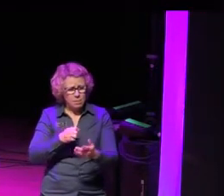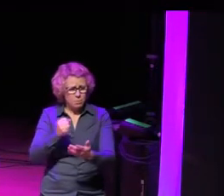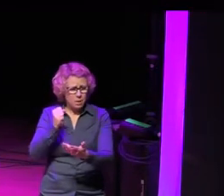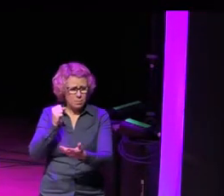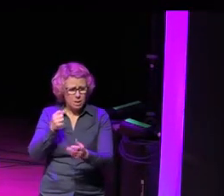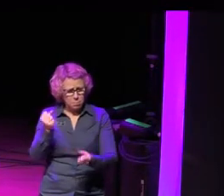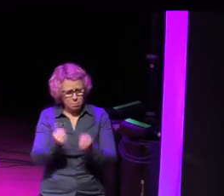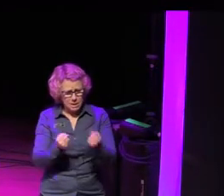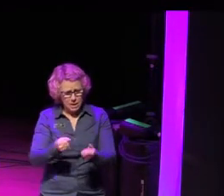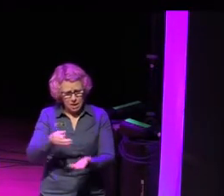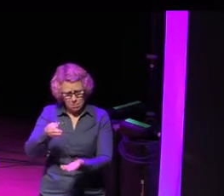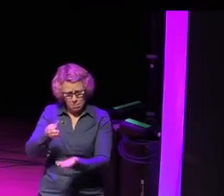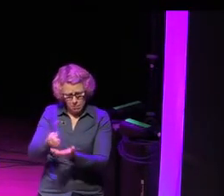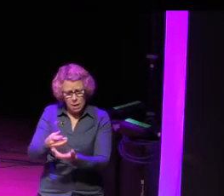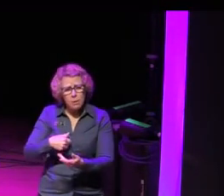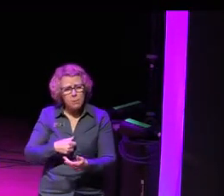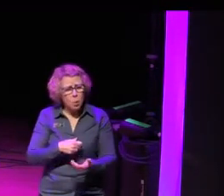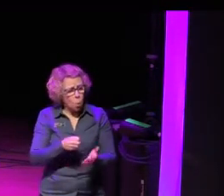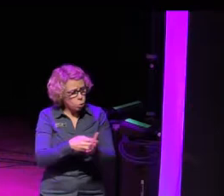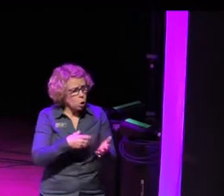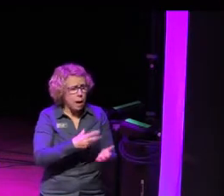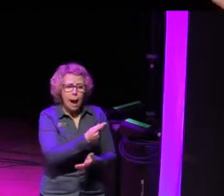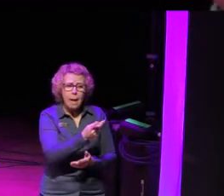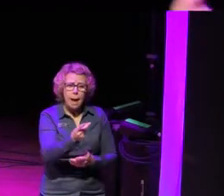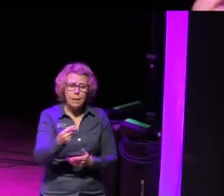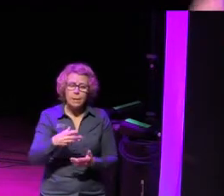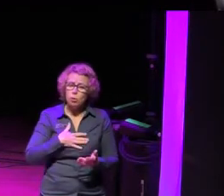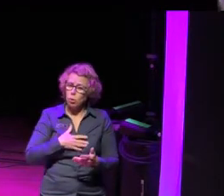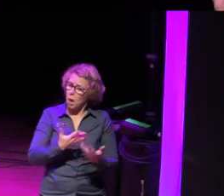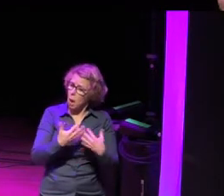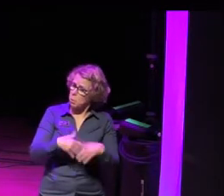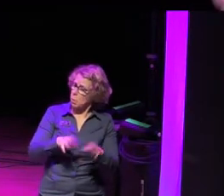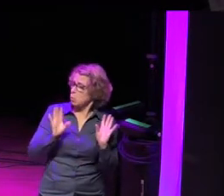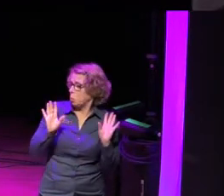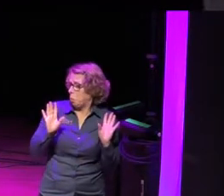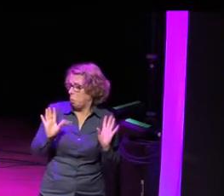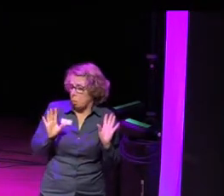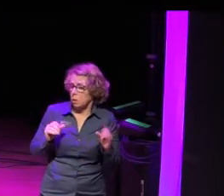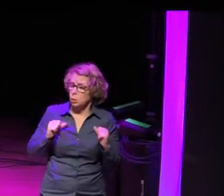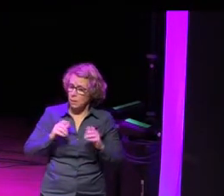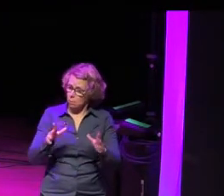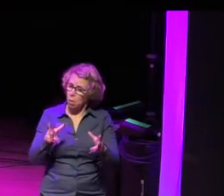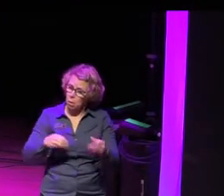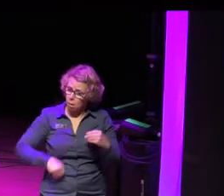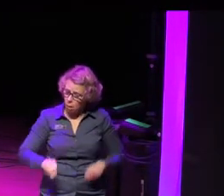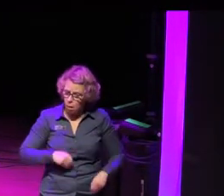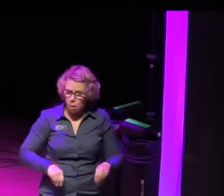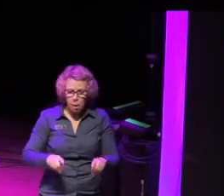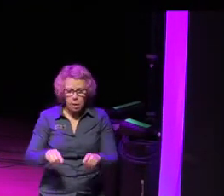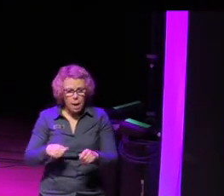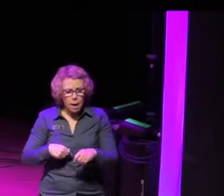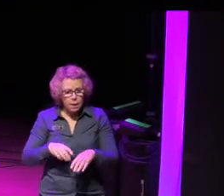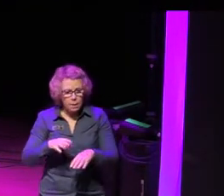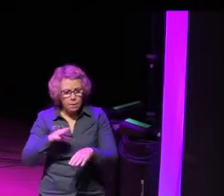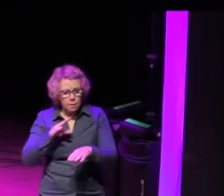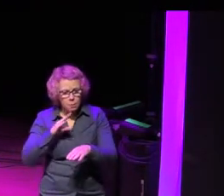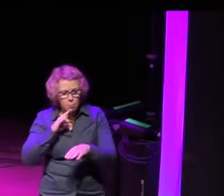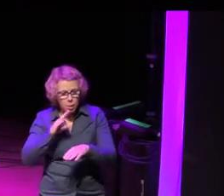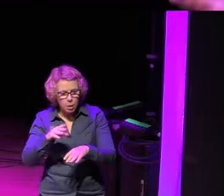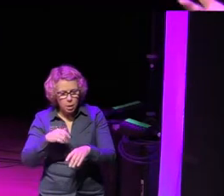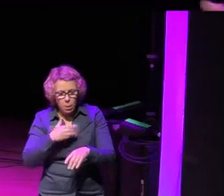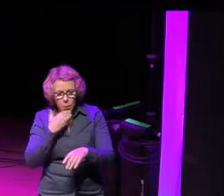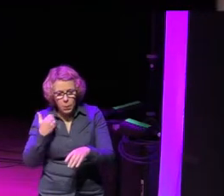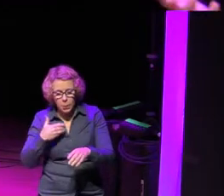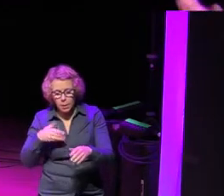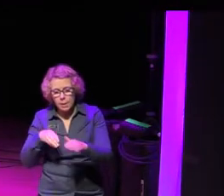stigmatizing to be corrupt. So my modest aim is at least that he builds a garage and hide those cars.